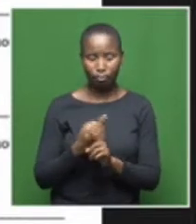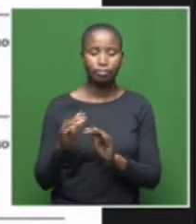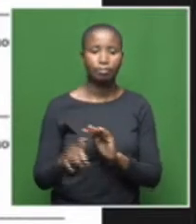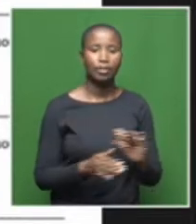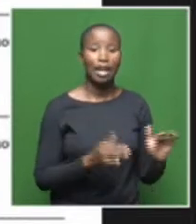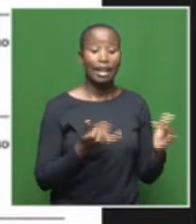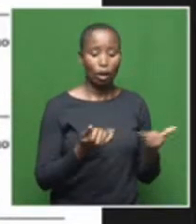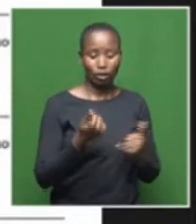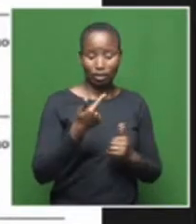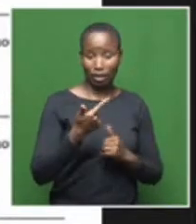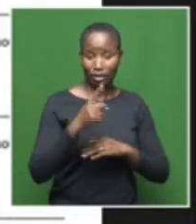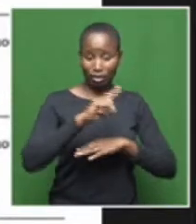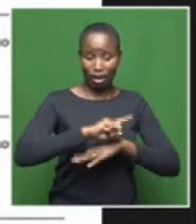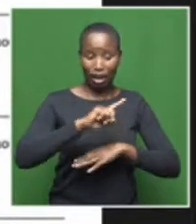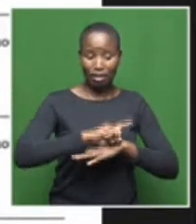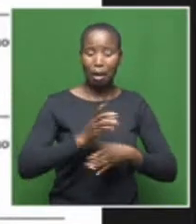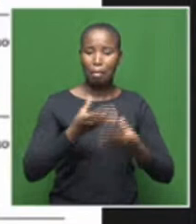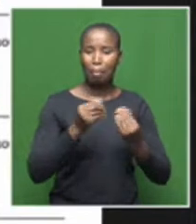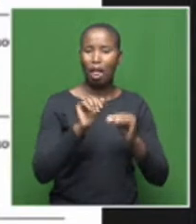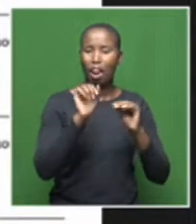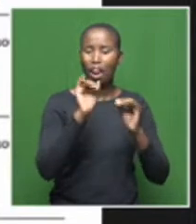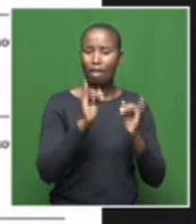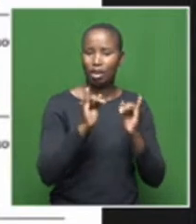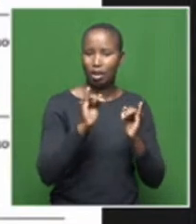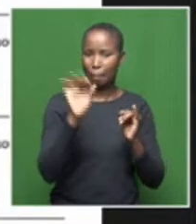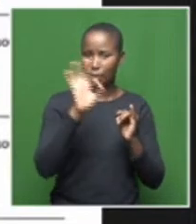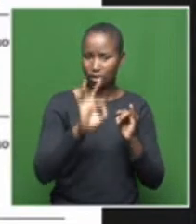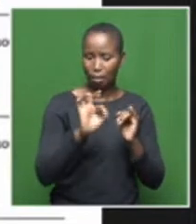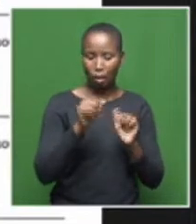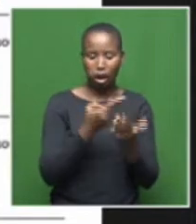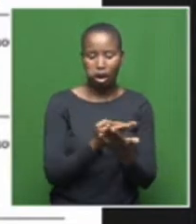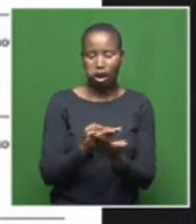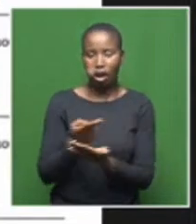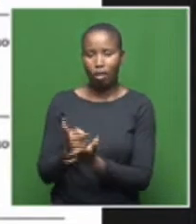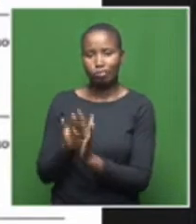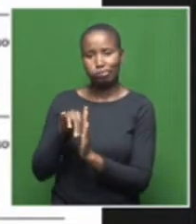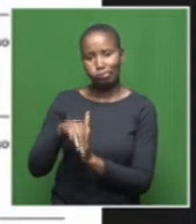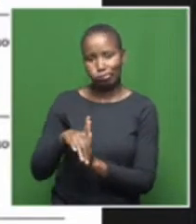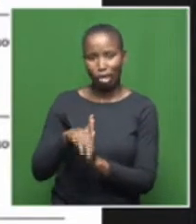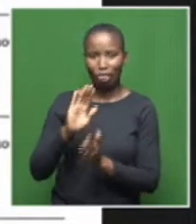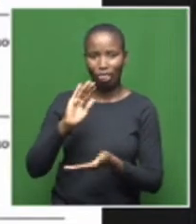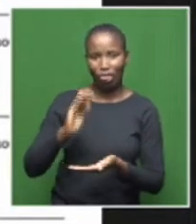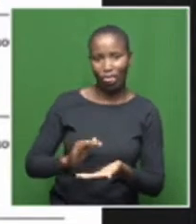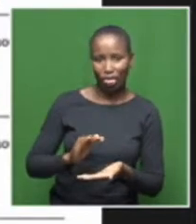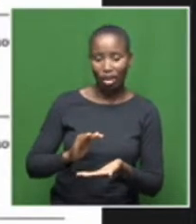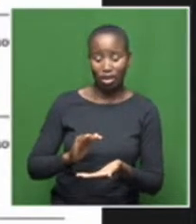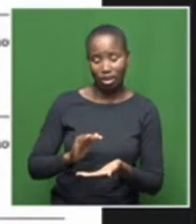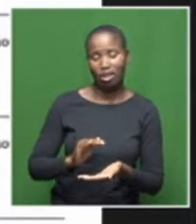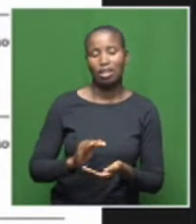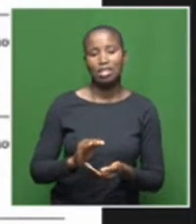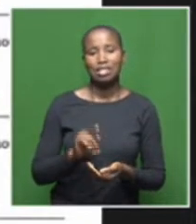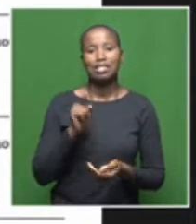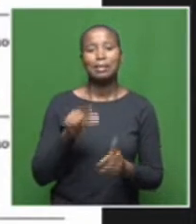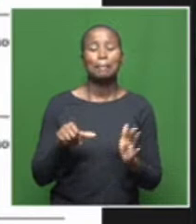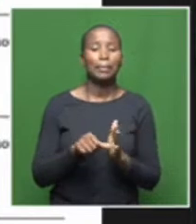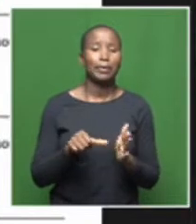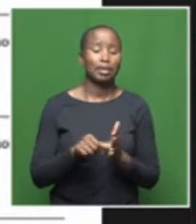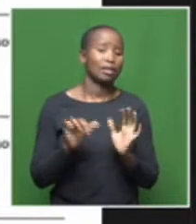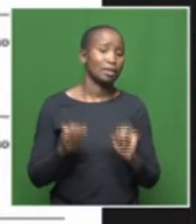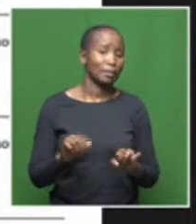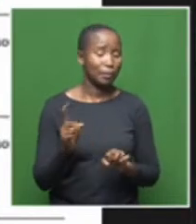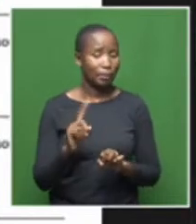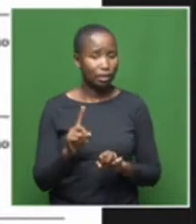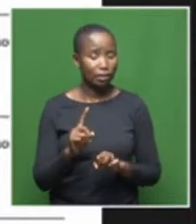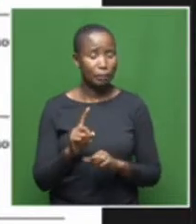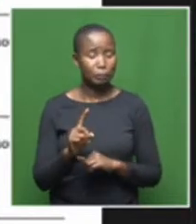been an 11% decline in hospital admissions. Now, very important is the confirmation